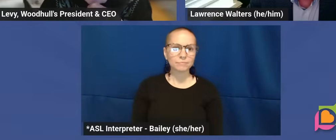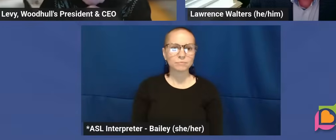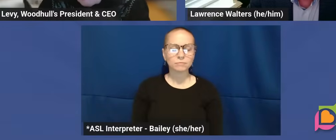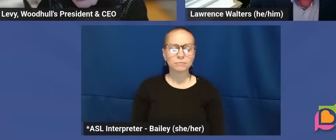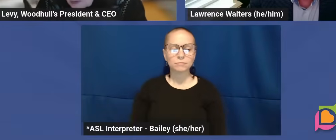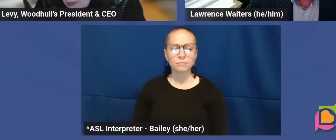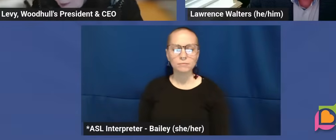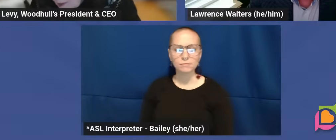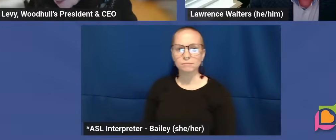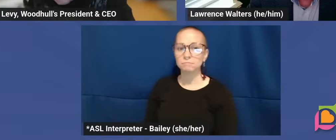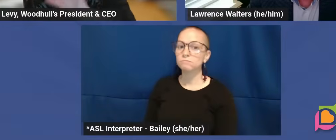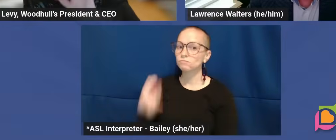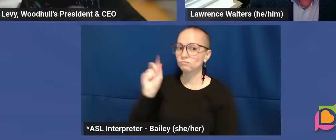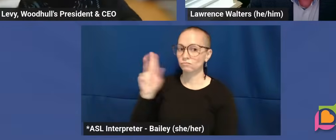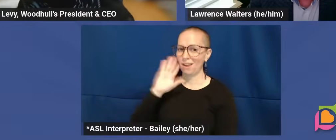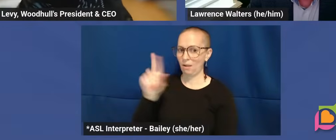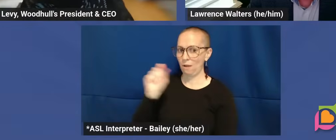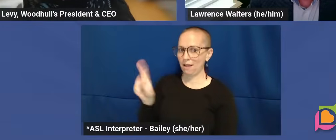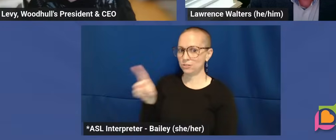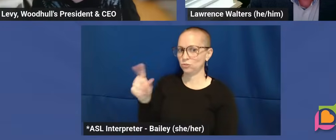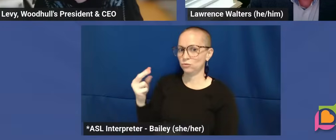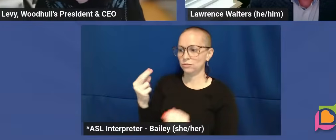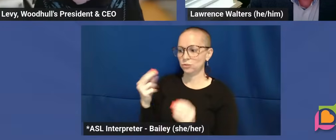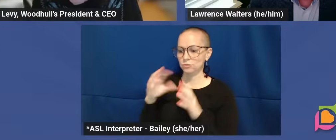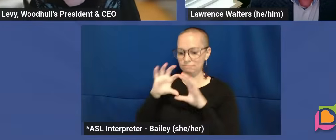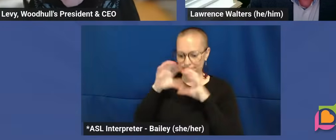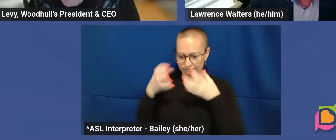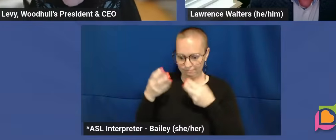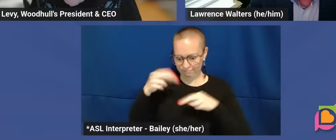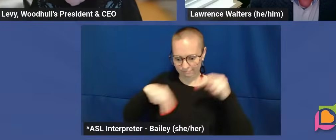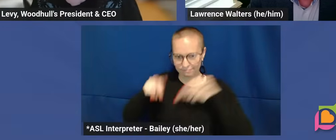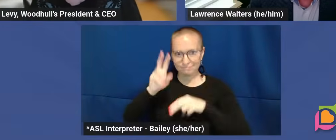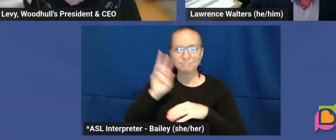So I'm going to ask you to look in your crystal ball.